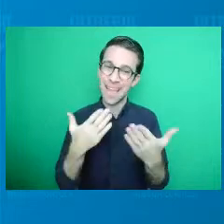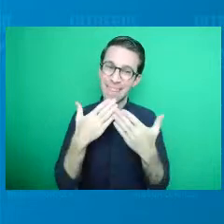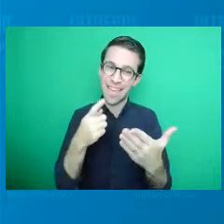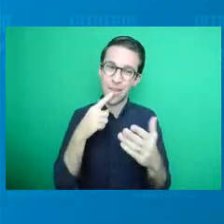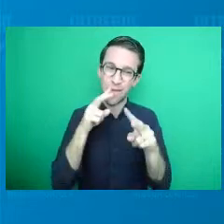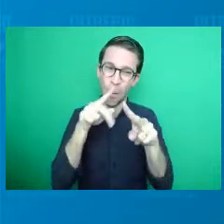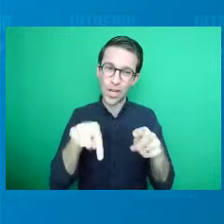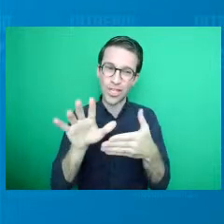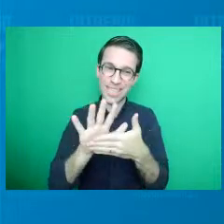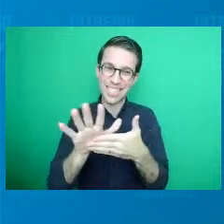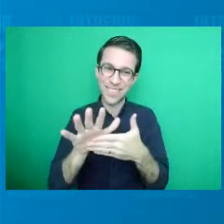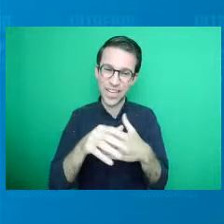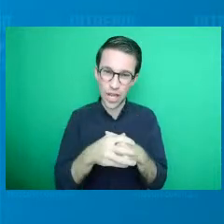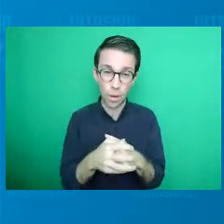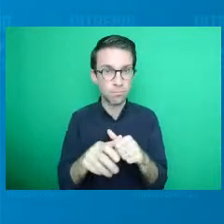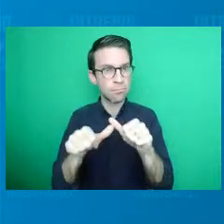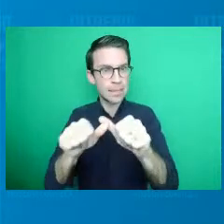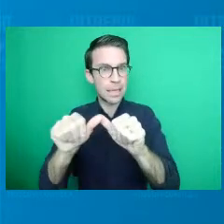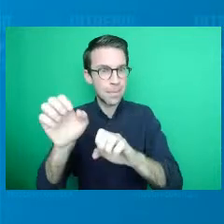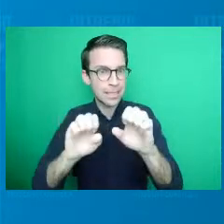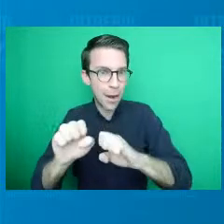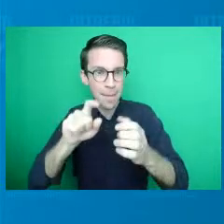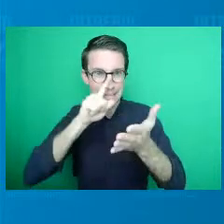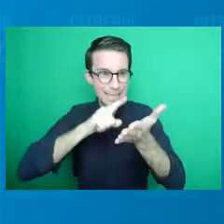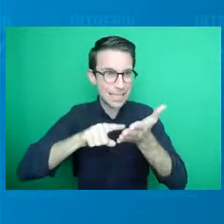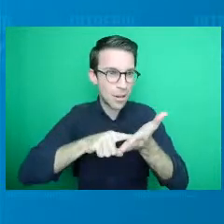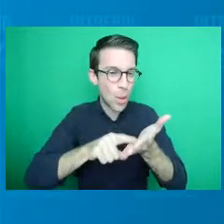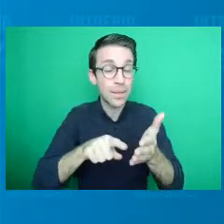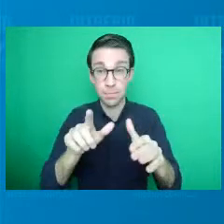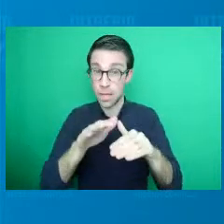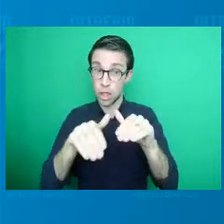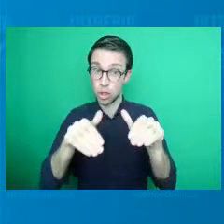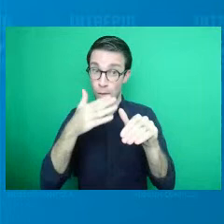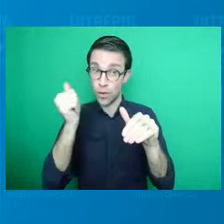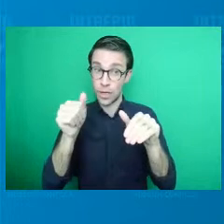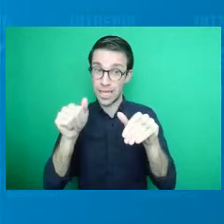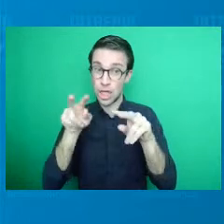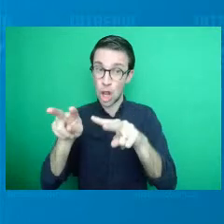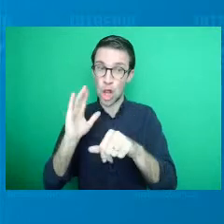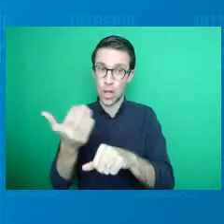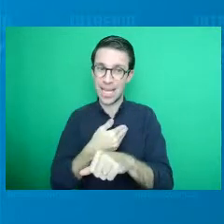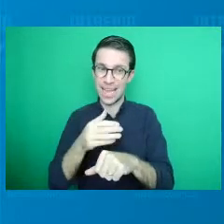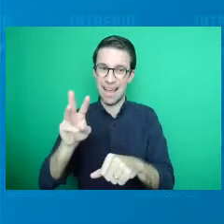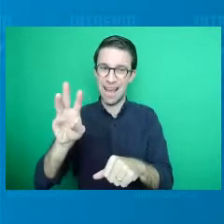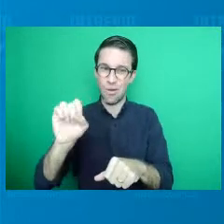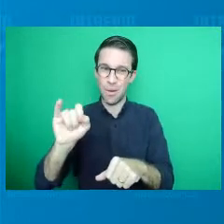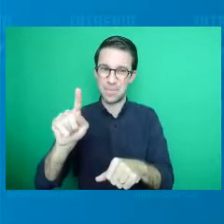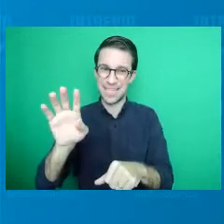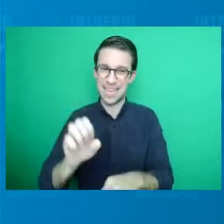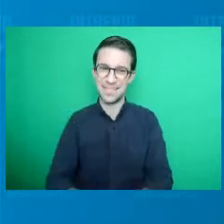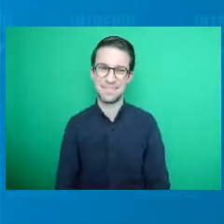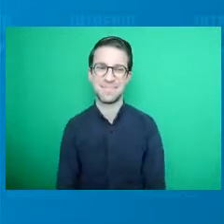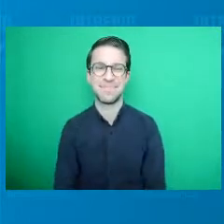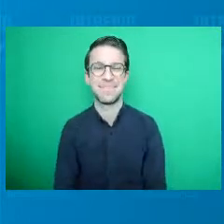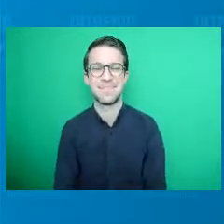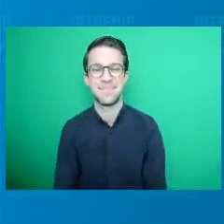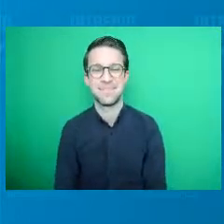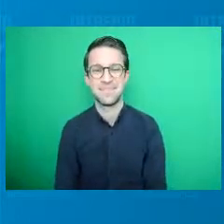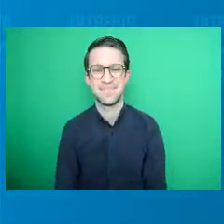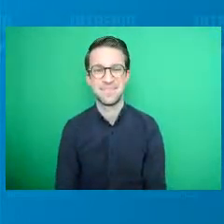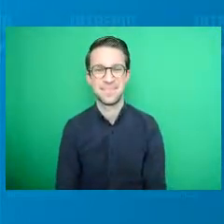for watching. Keep experimenting and exploring. And don't forget to visit us at intrepidmuseum.org.